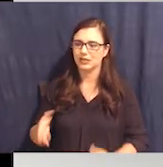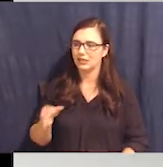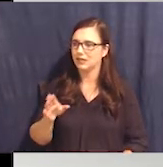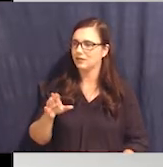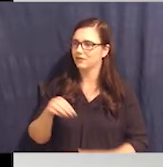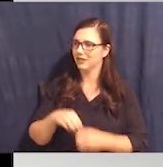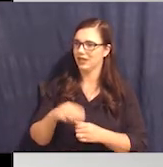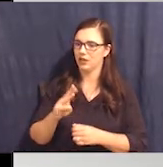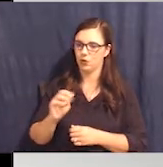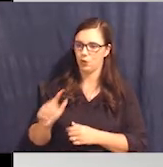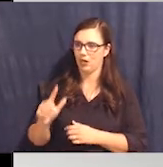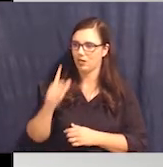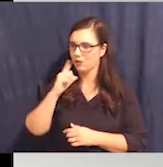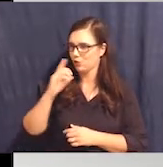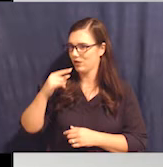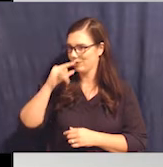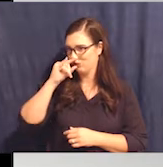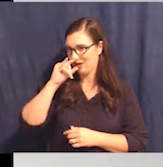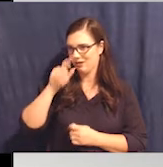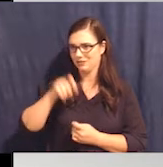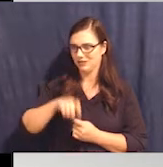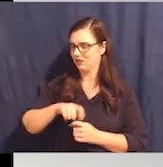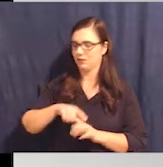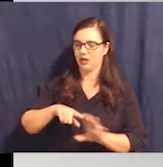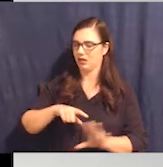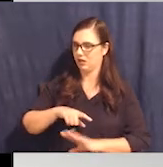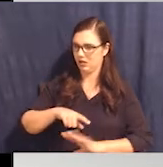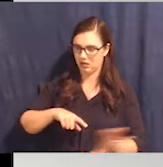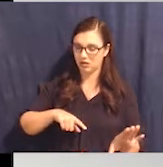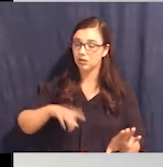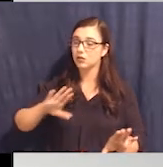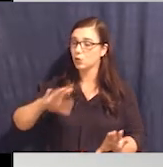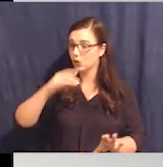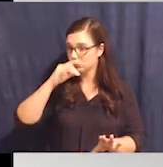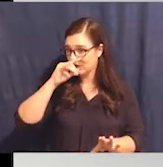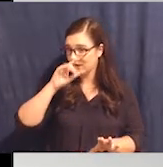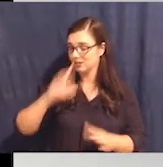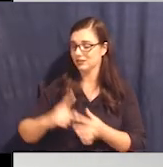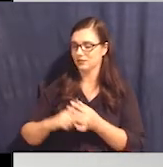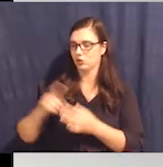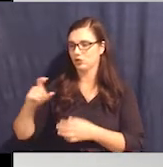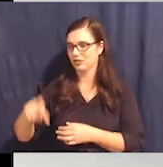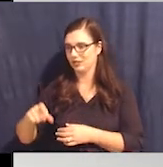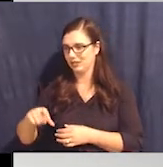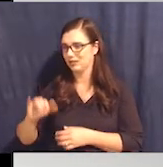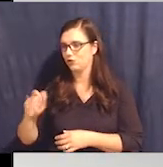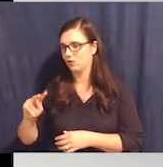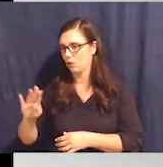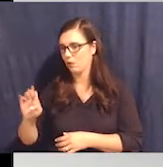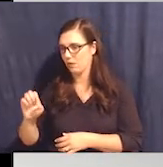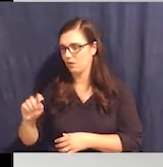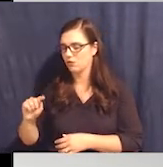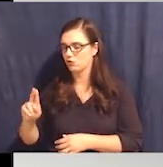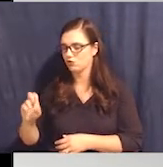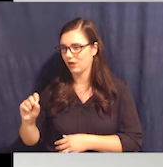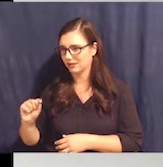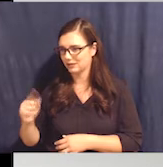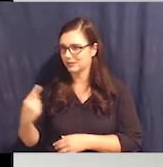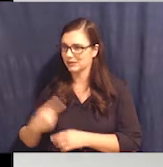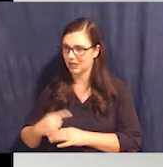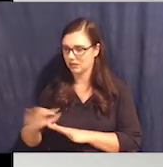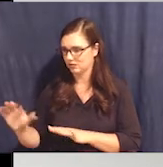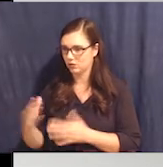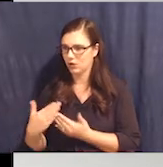leave a bequest in their will to your child, but rather your child's special needs, irrevocable trust,